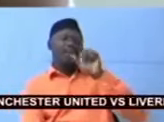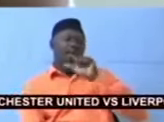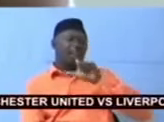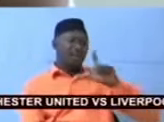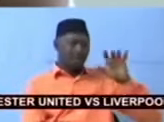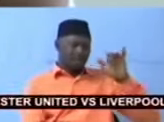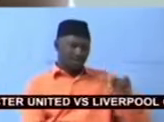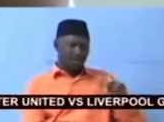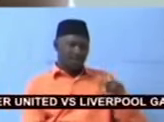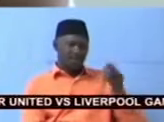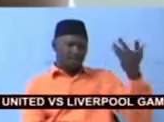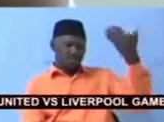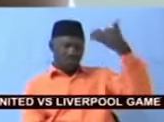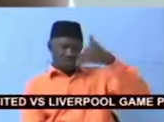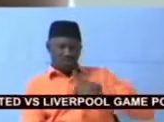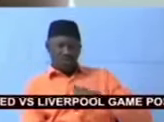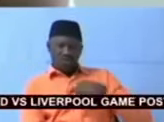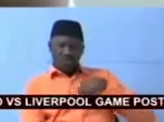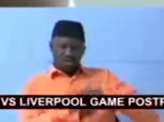Yes,